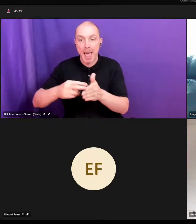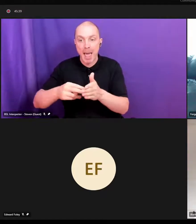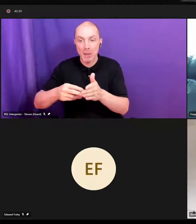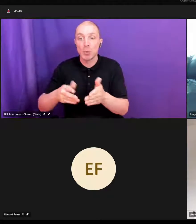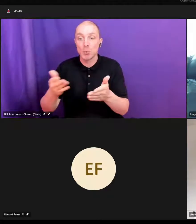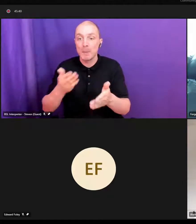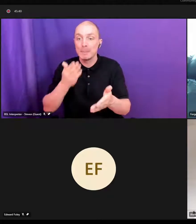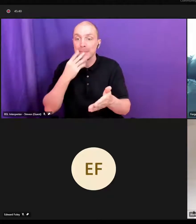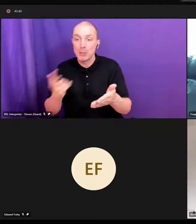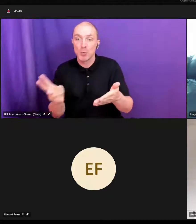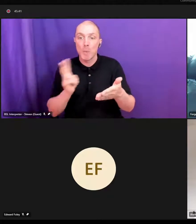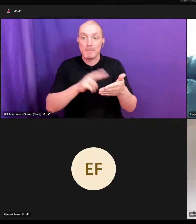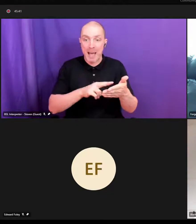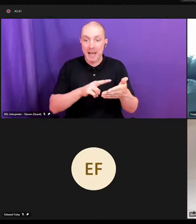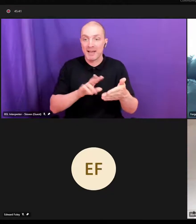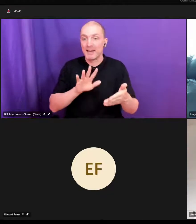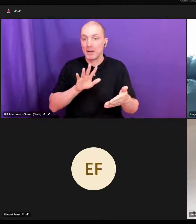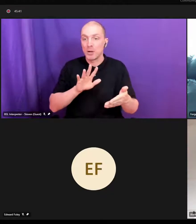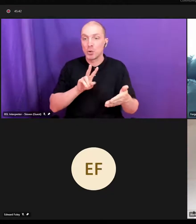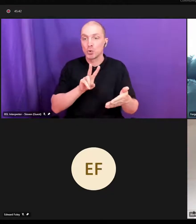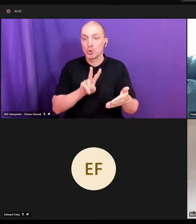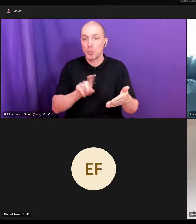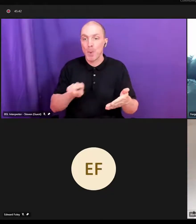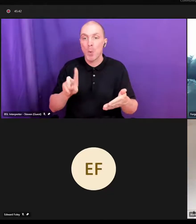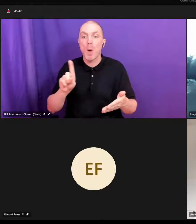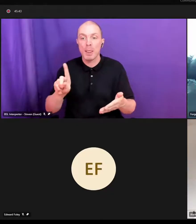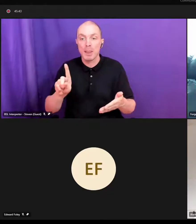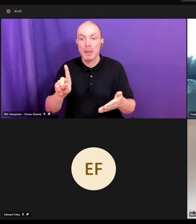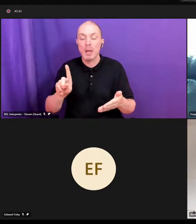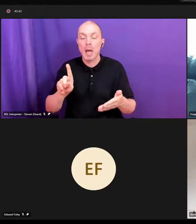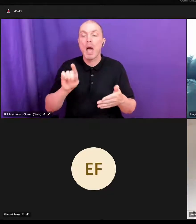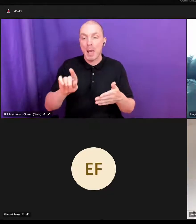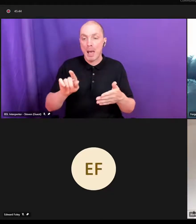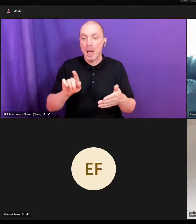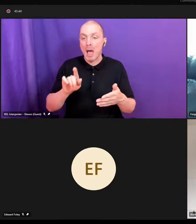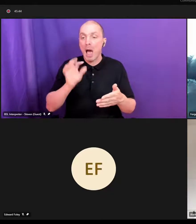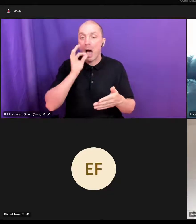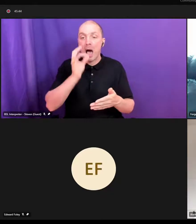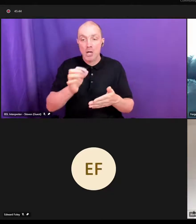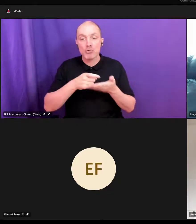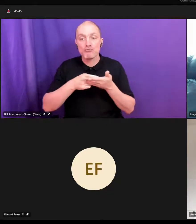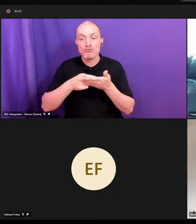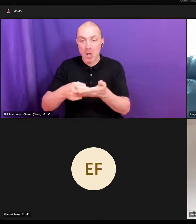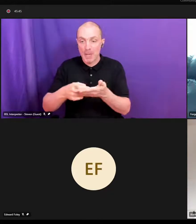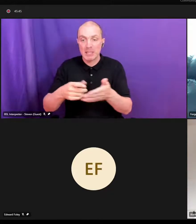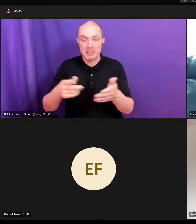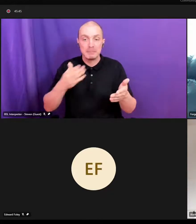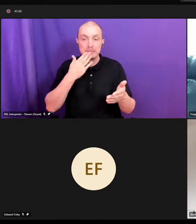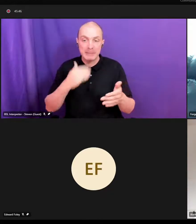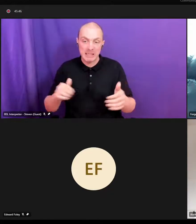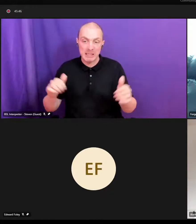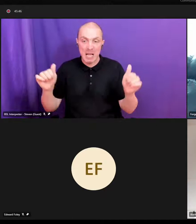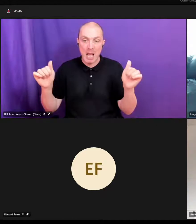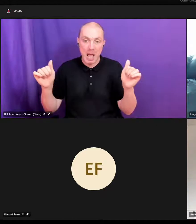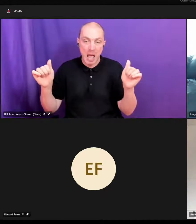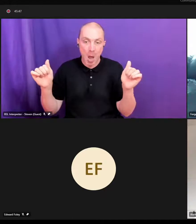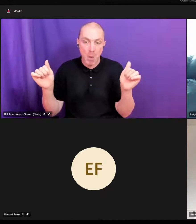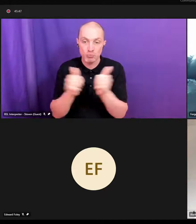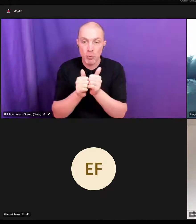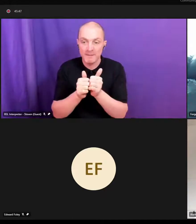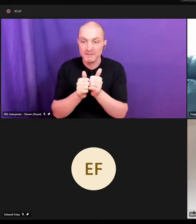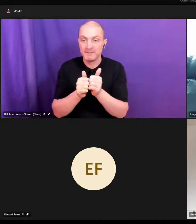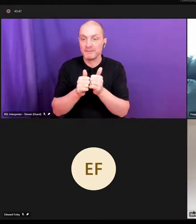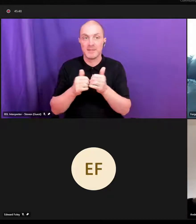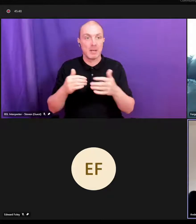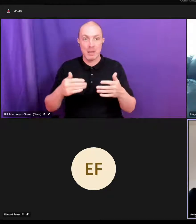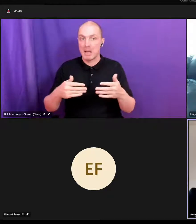paragraph 2.1 of the report and ask for the recommendations to be approved as set out, and happy to take any questions. Thanks,